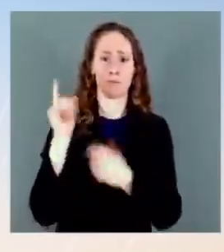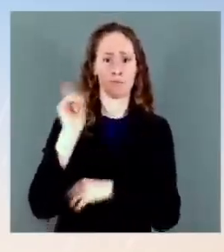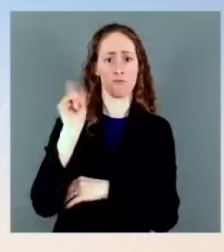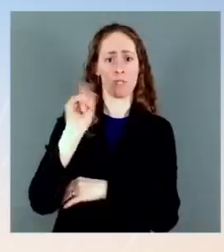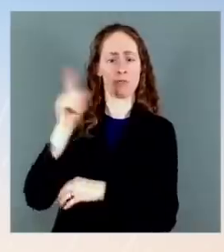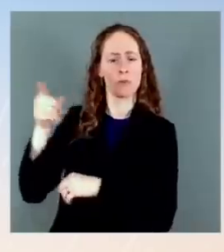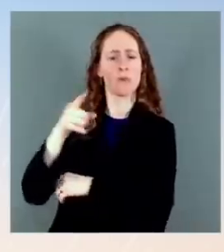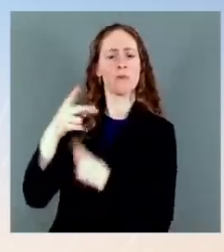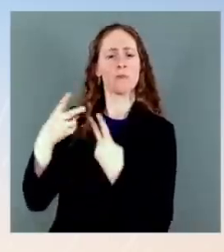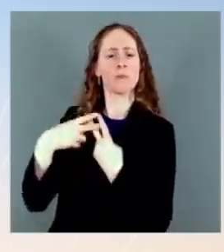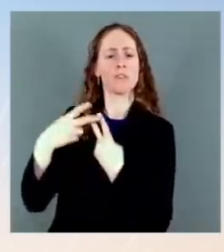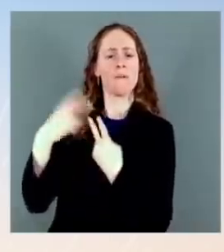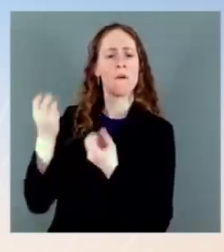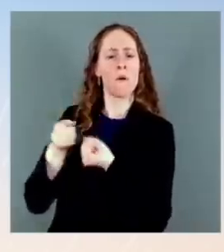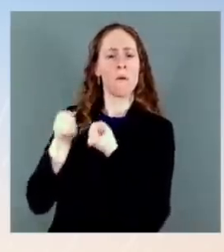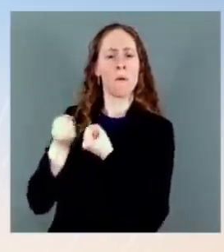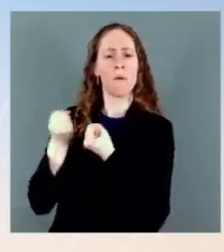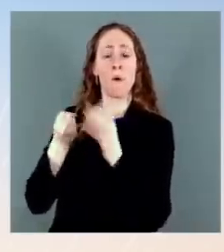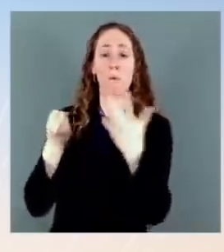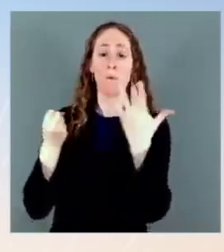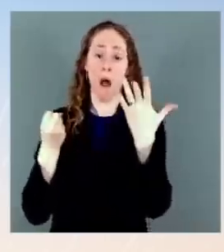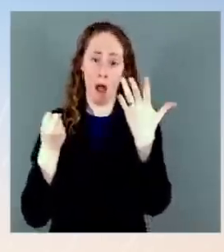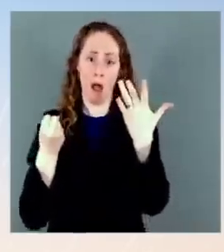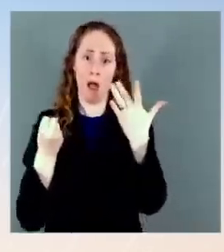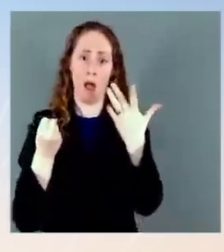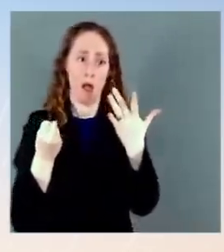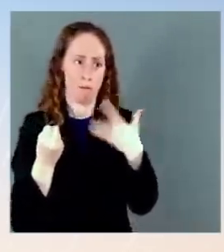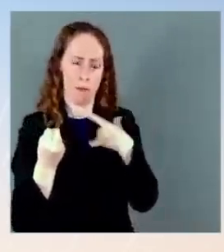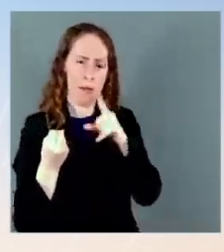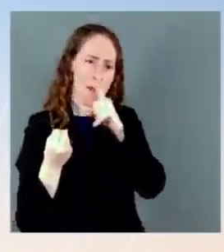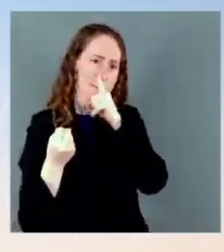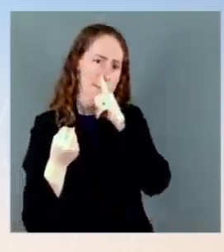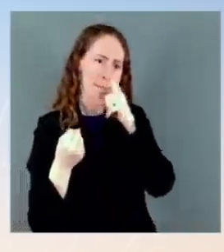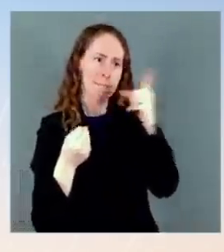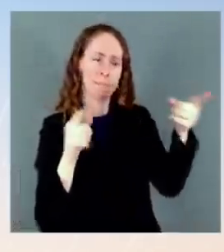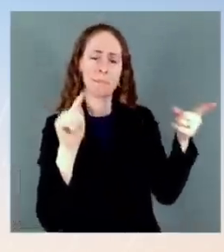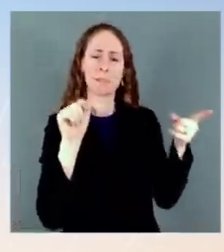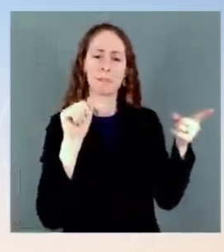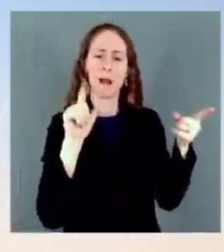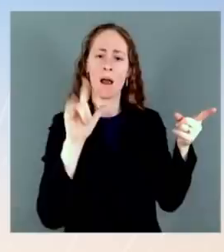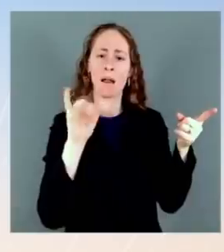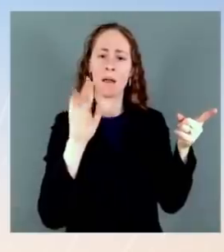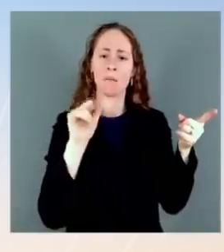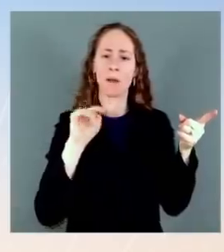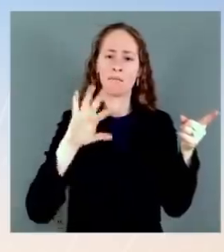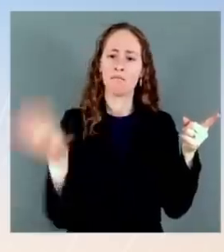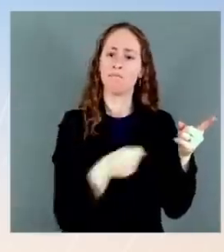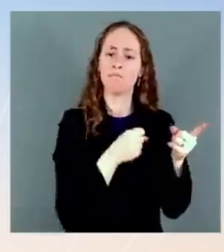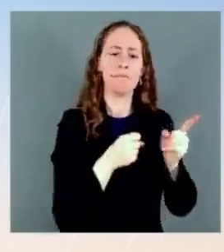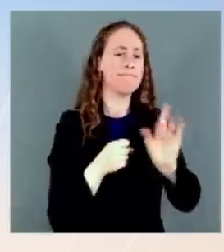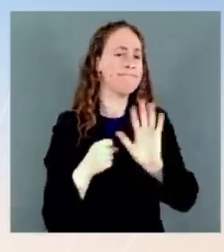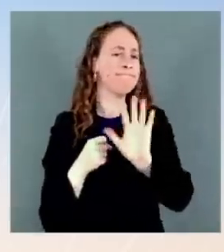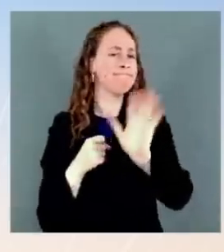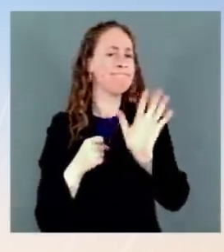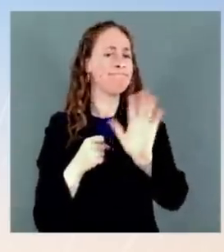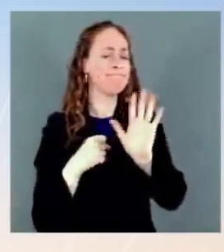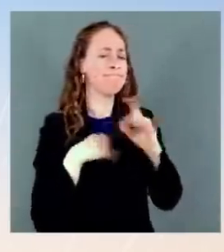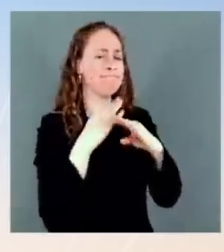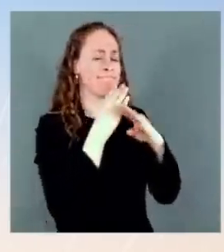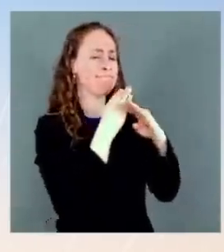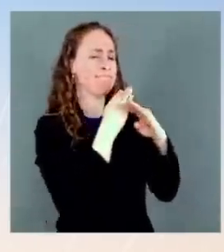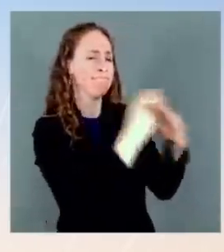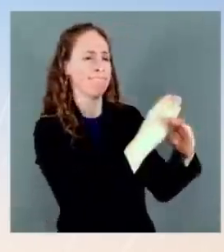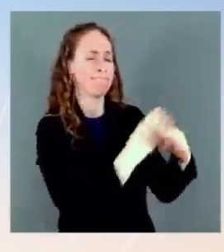United States and other countries. And these institutions have put in place a common risk mitigation strategy when countries that hold funds in